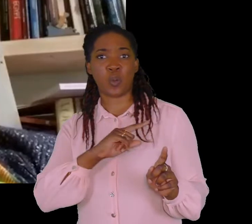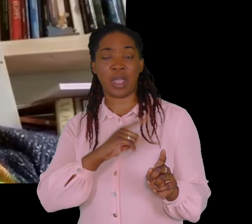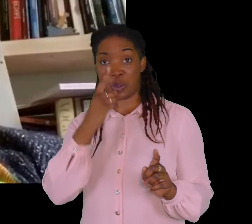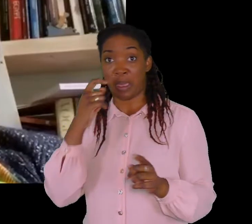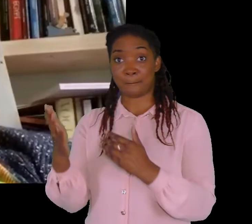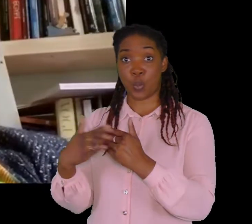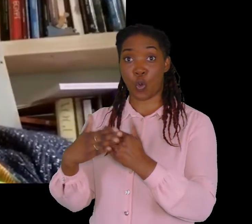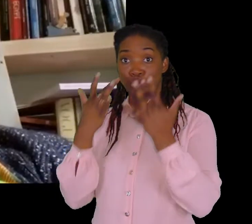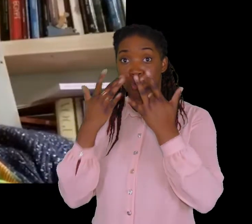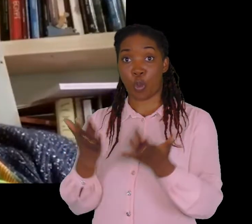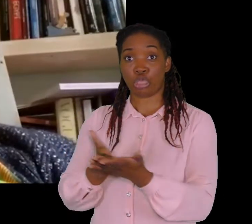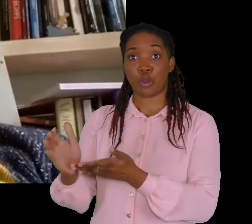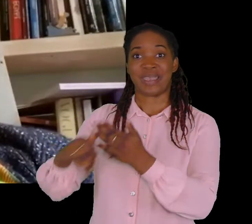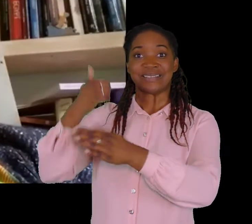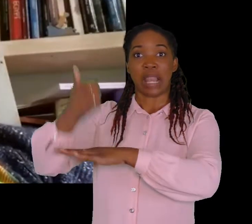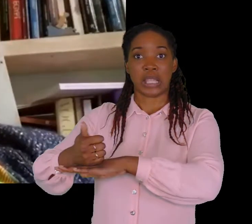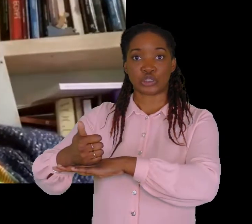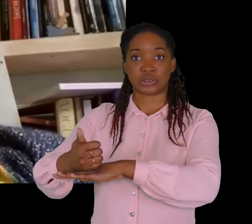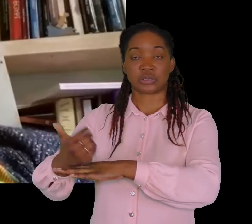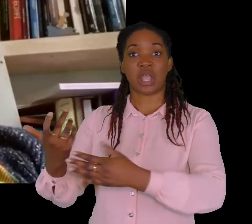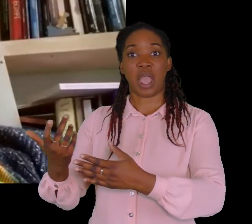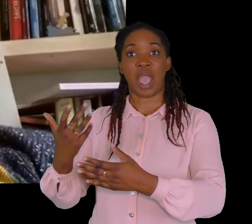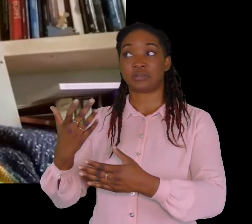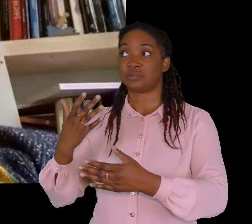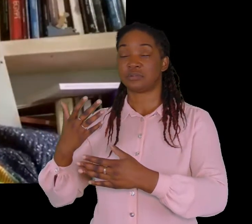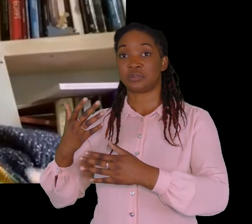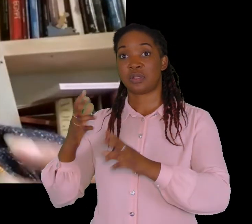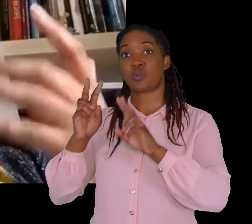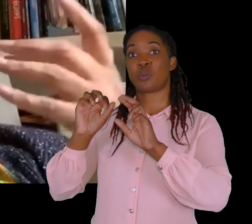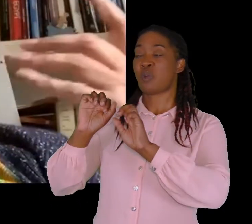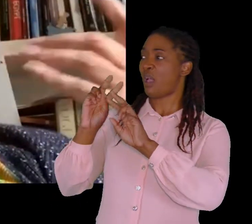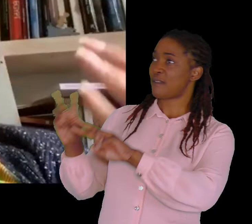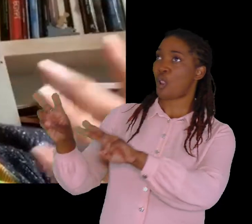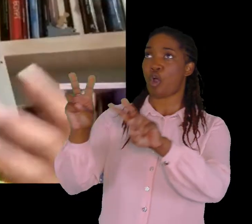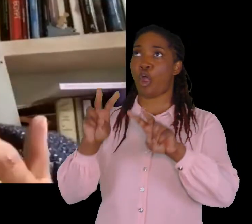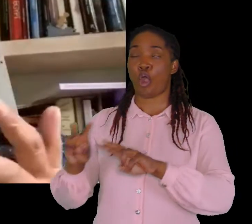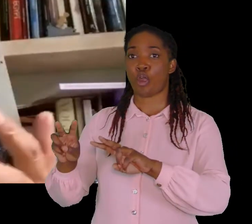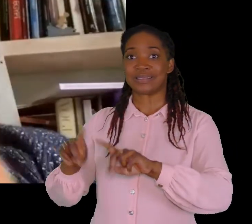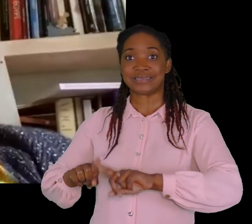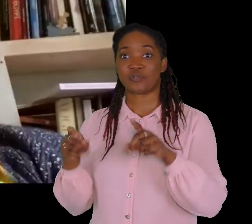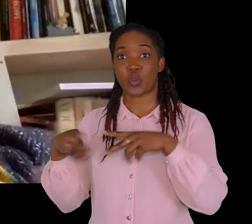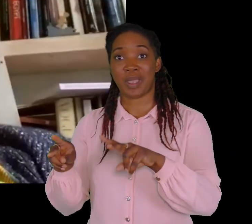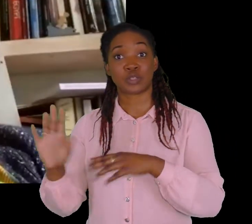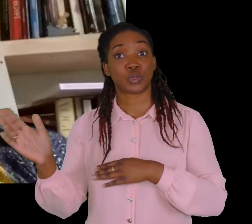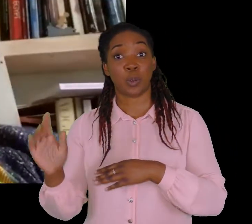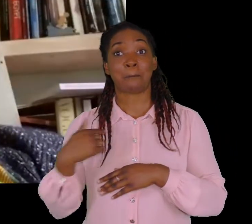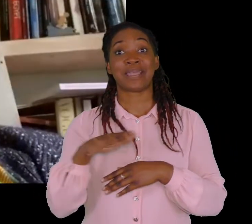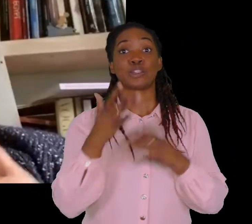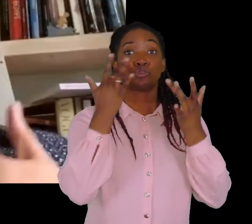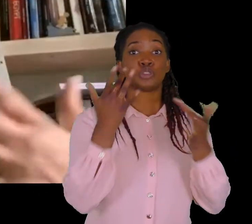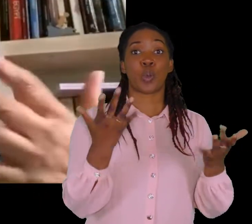differently. I had a show at the ICA And it was a